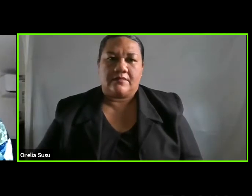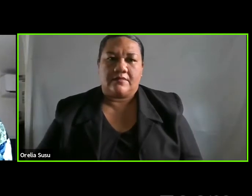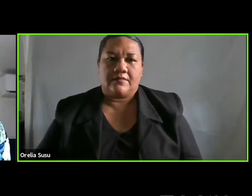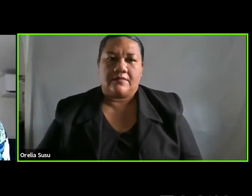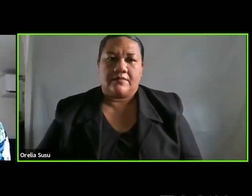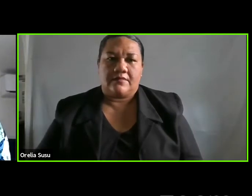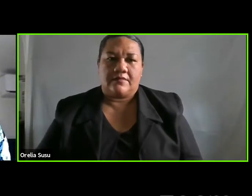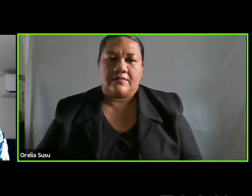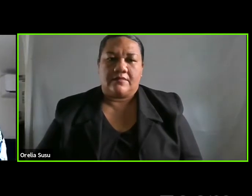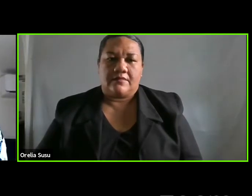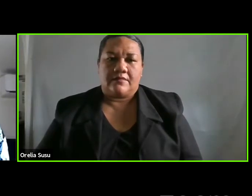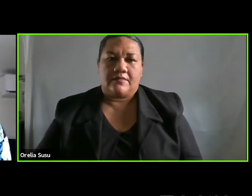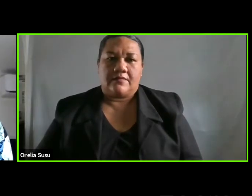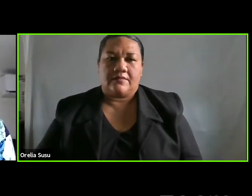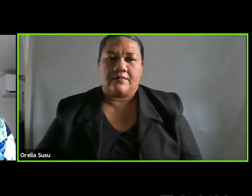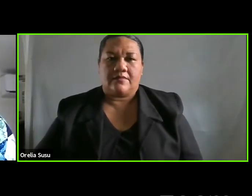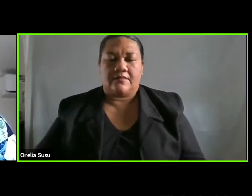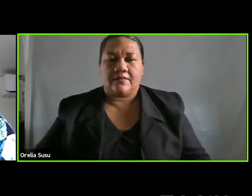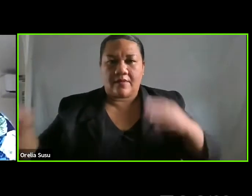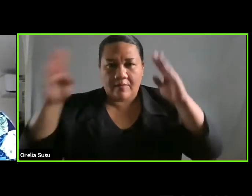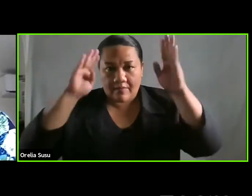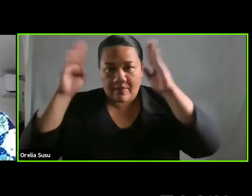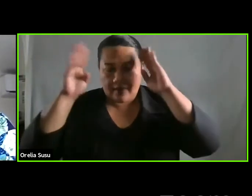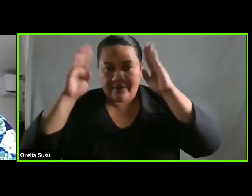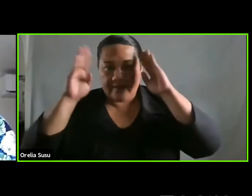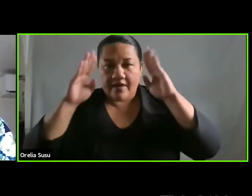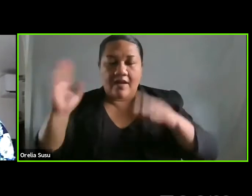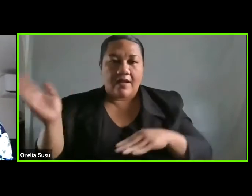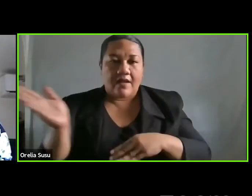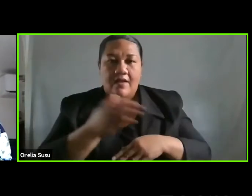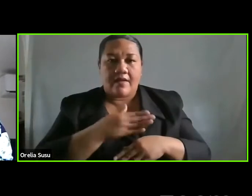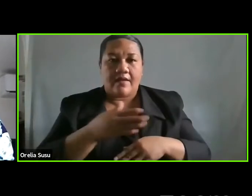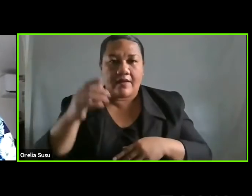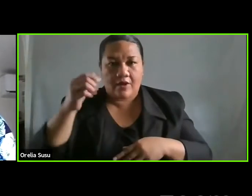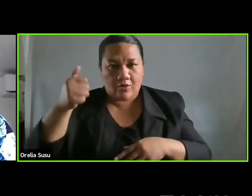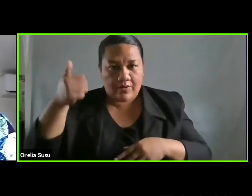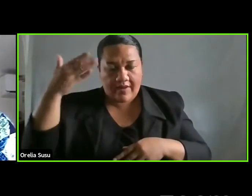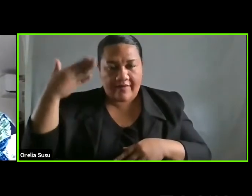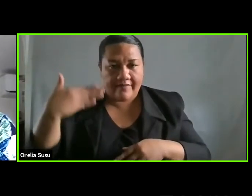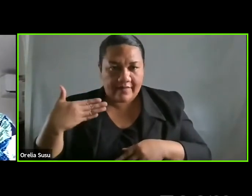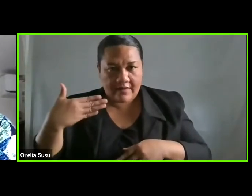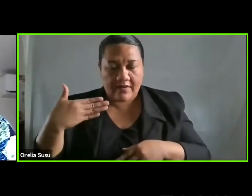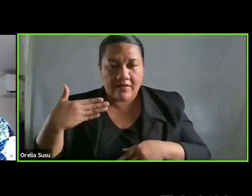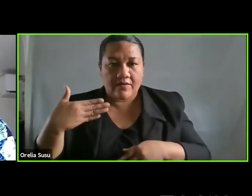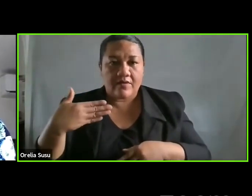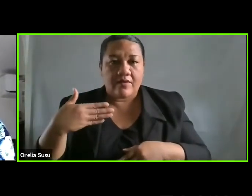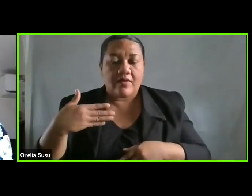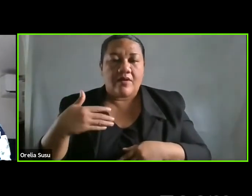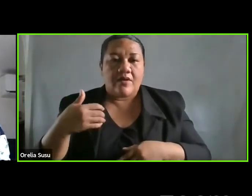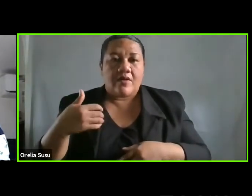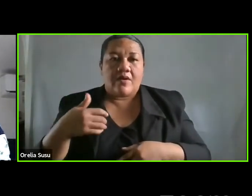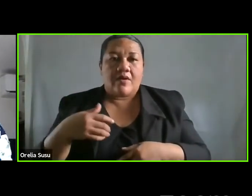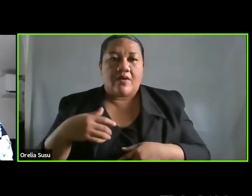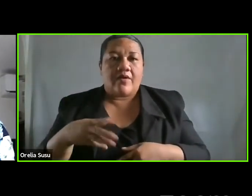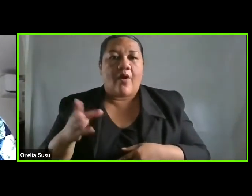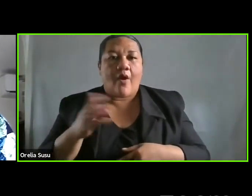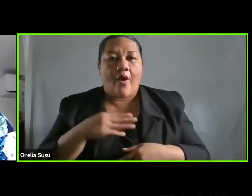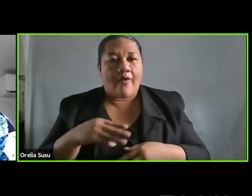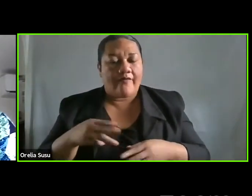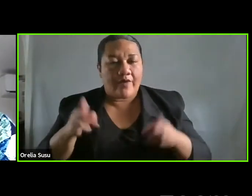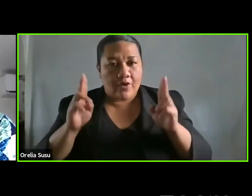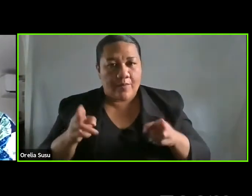Bula Vinaka, good afternoon everyone. Welcome to this learning lab on climate justice and human rights in the Pacific.